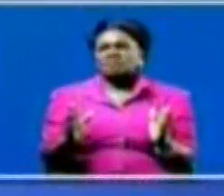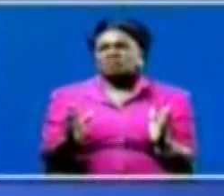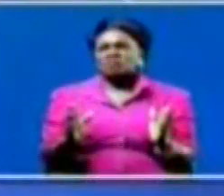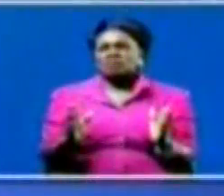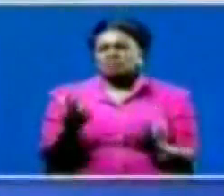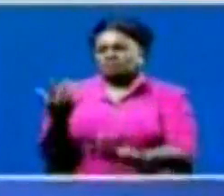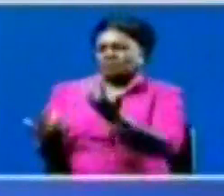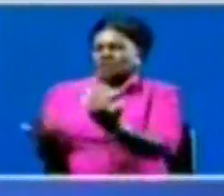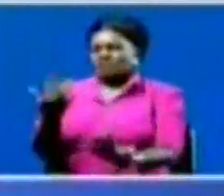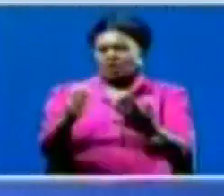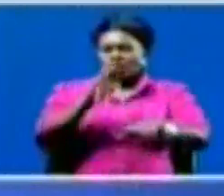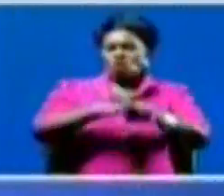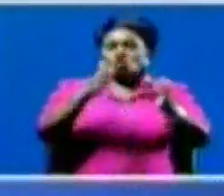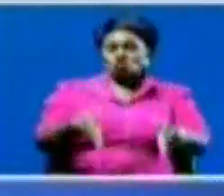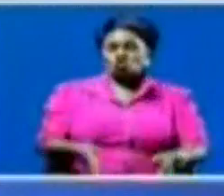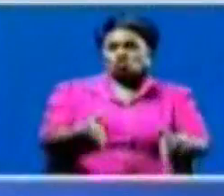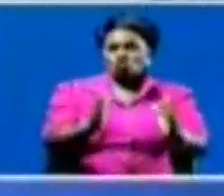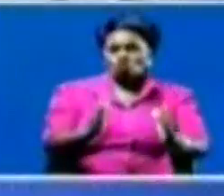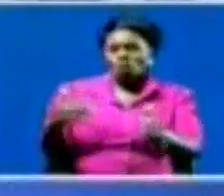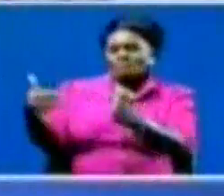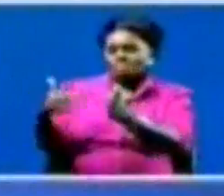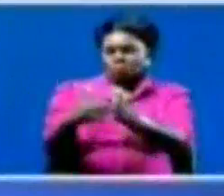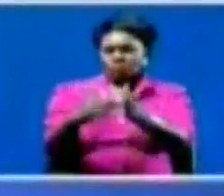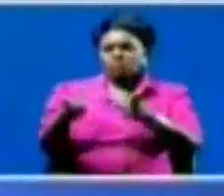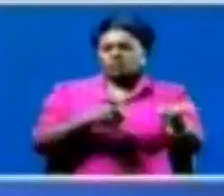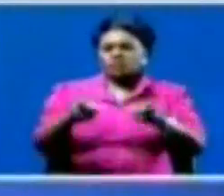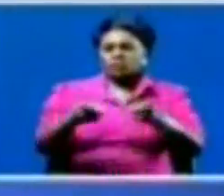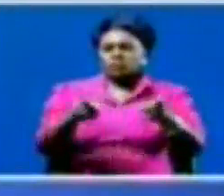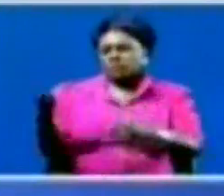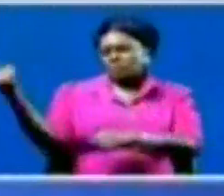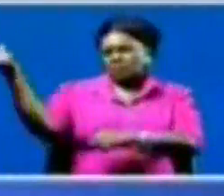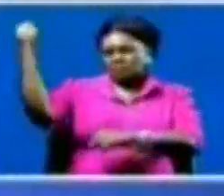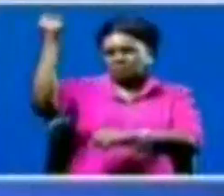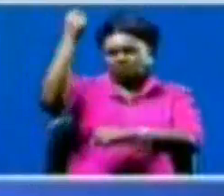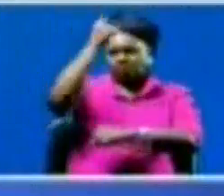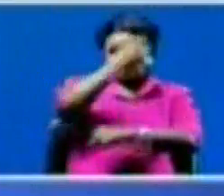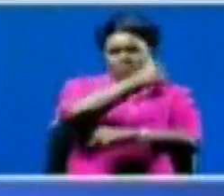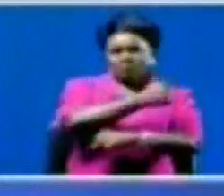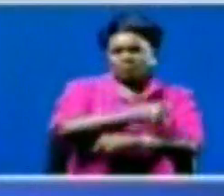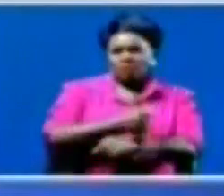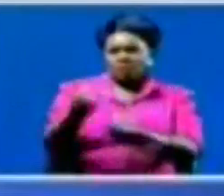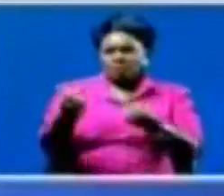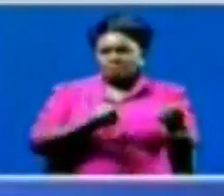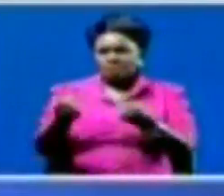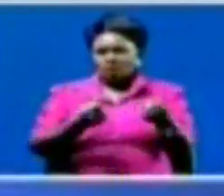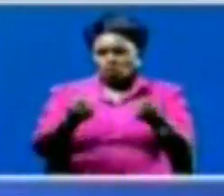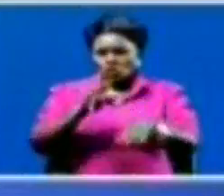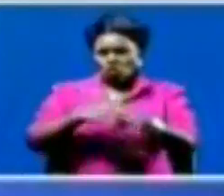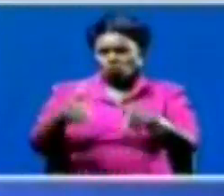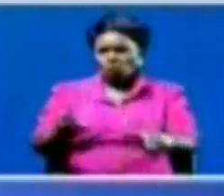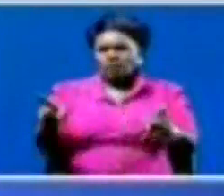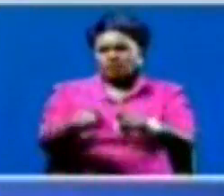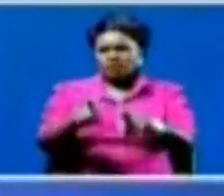Bonfires were lit in the middle of the roads, paralyzing transport for the better part of the day. Motorists plying the route were